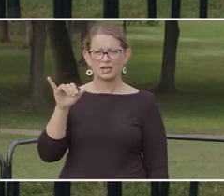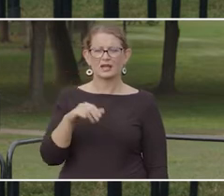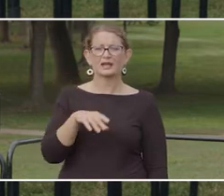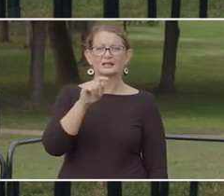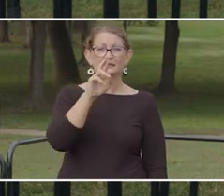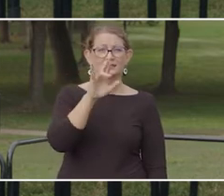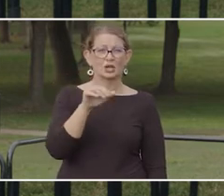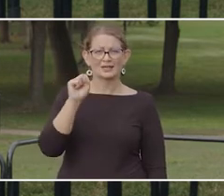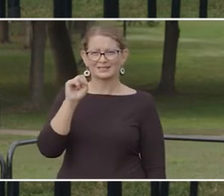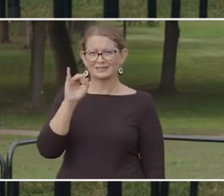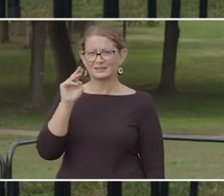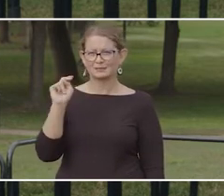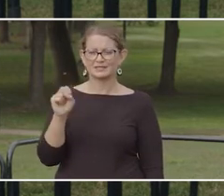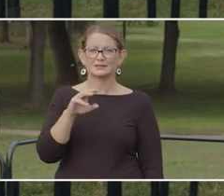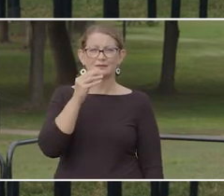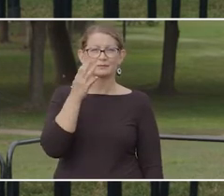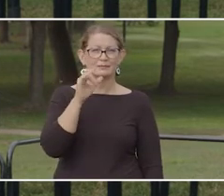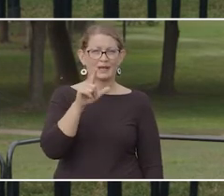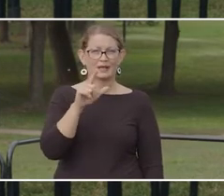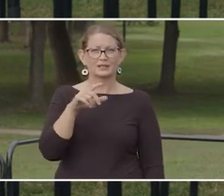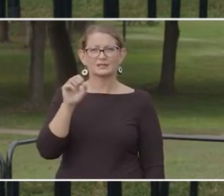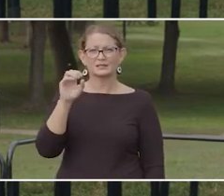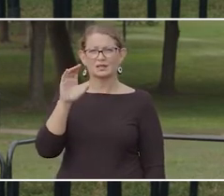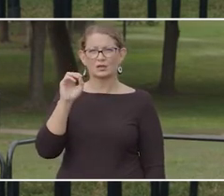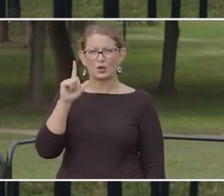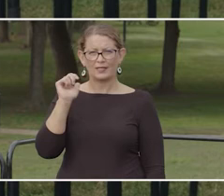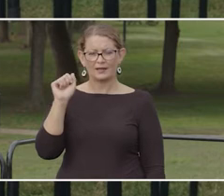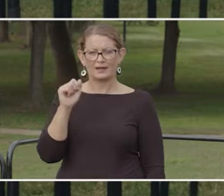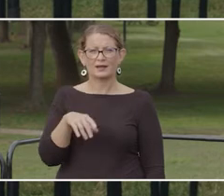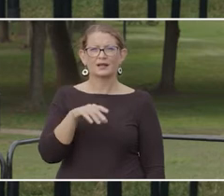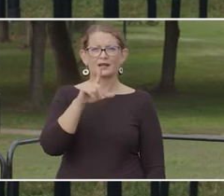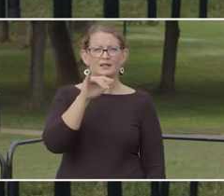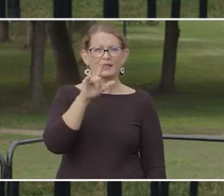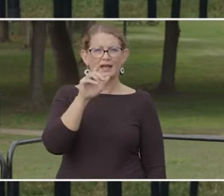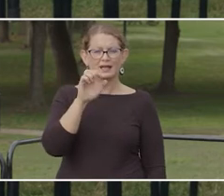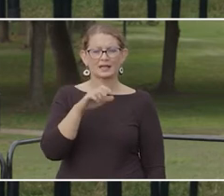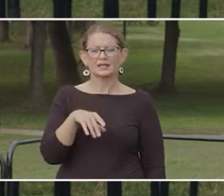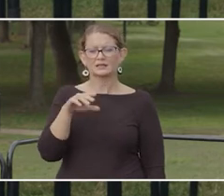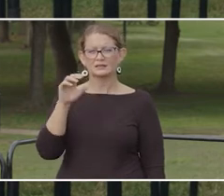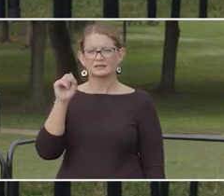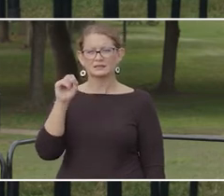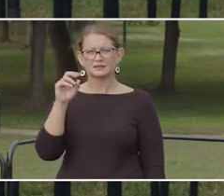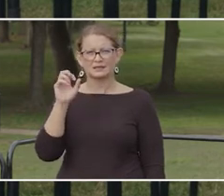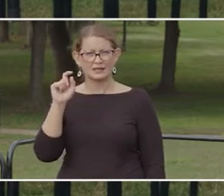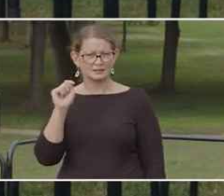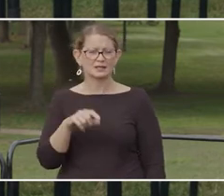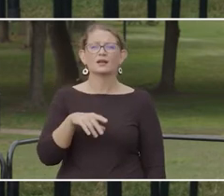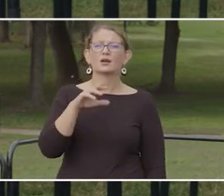Simmons. Michael J. Sokola. Lyle Jean Sustad. Robert E.